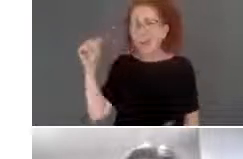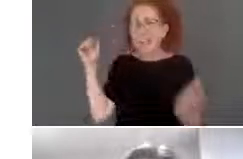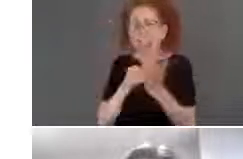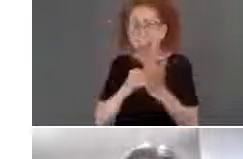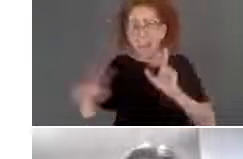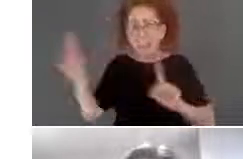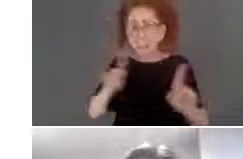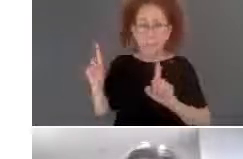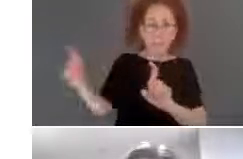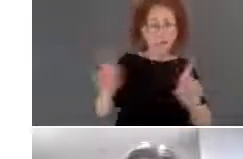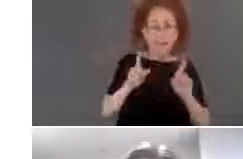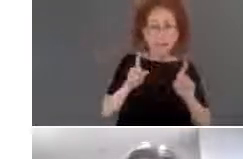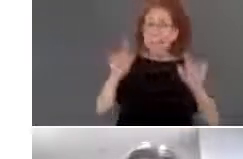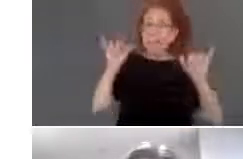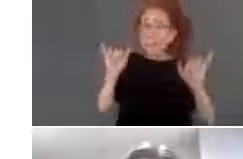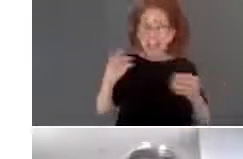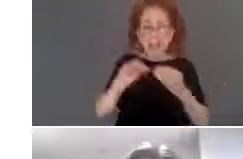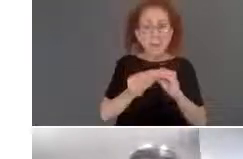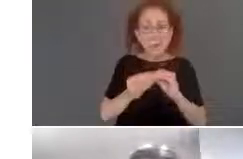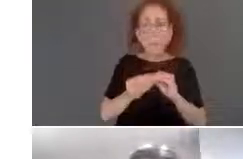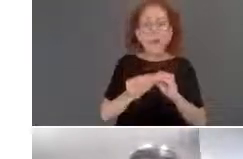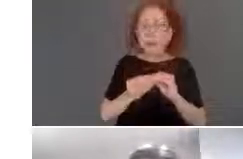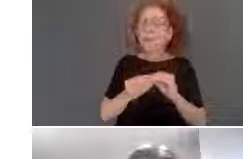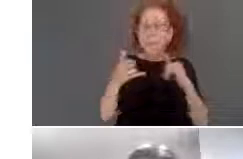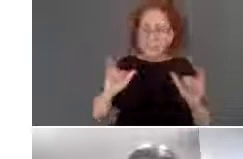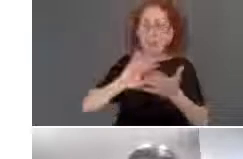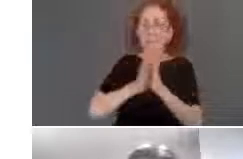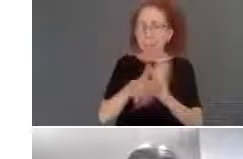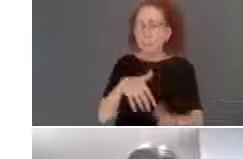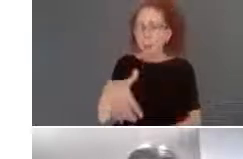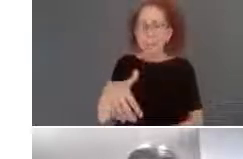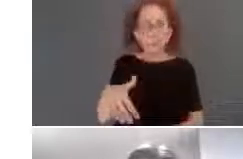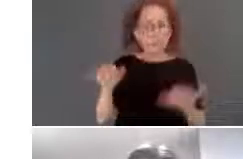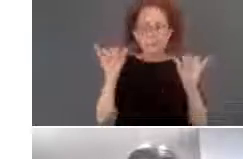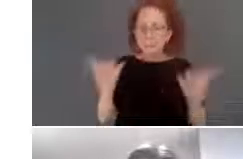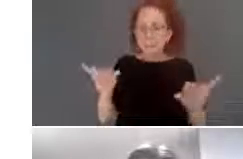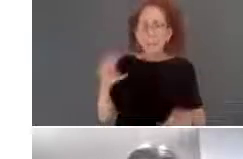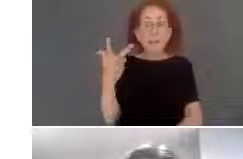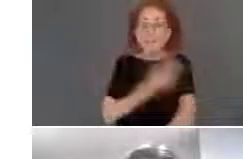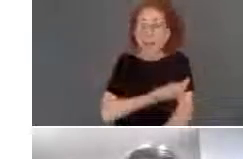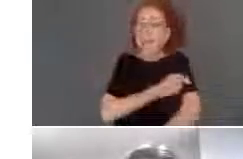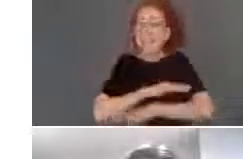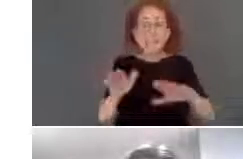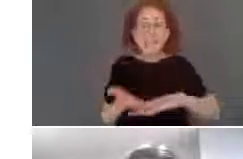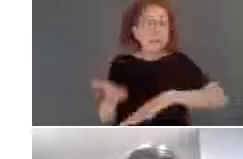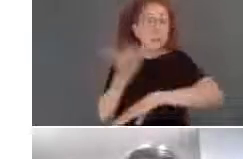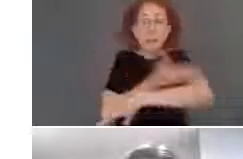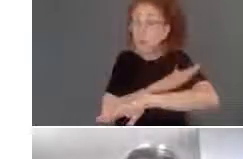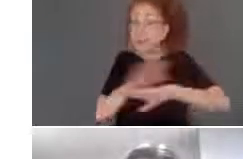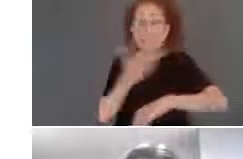the same number of people in each arm actually became pregnant. So vaccines didn't enhance fertility and they